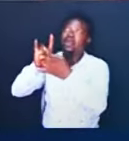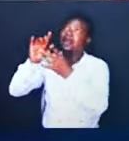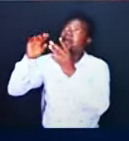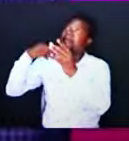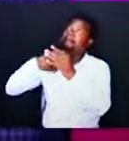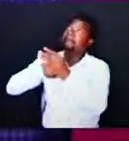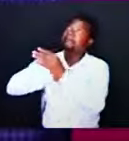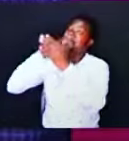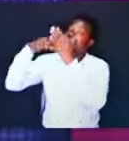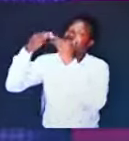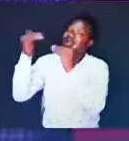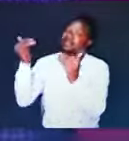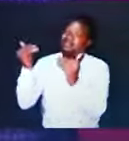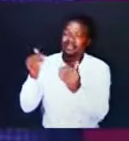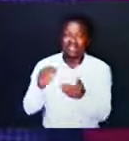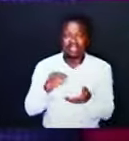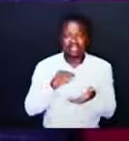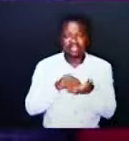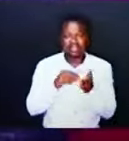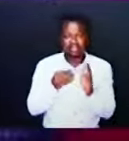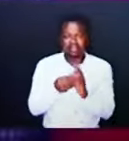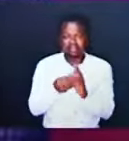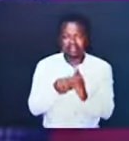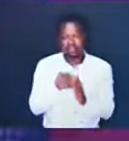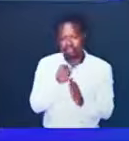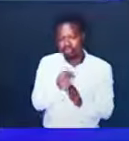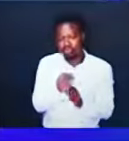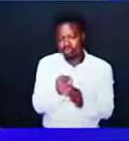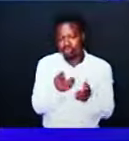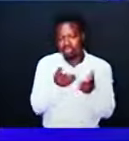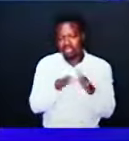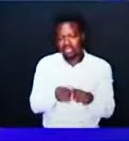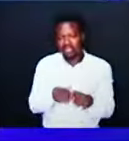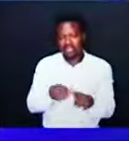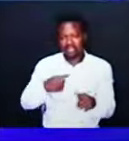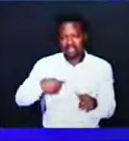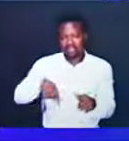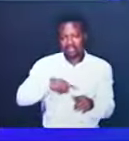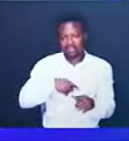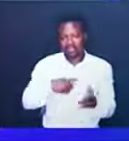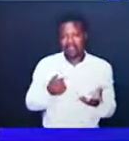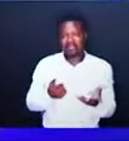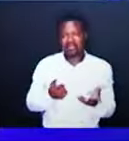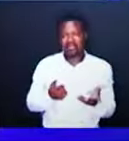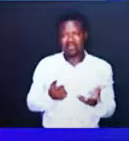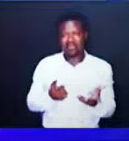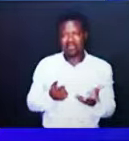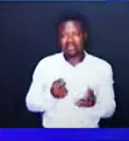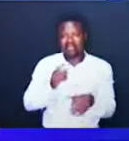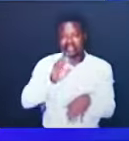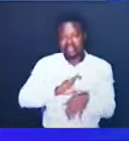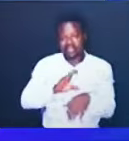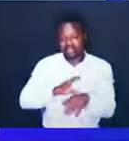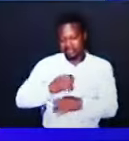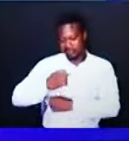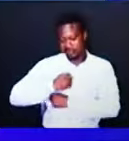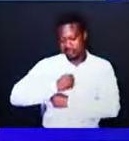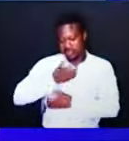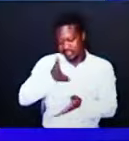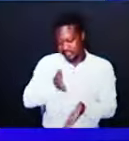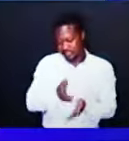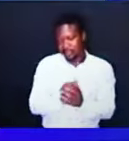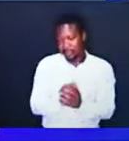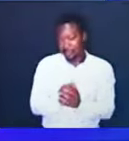of the group you call the church triumphant. As for us, we are still battling, so we are the church militant.